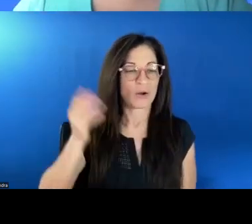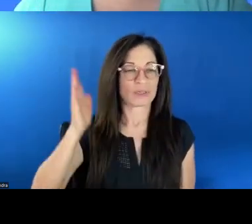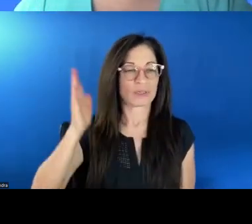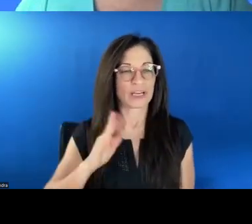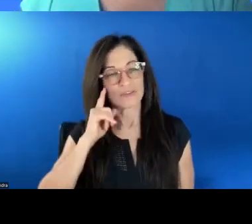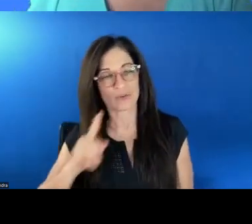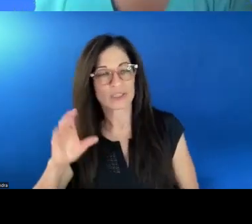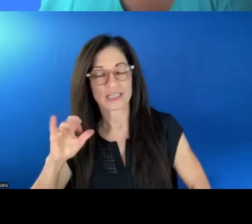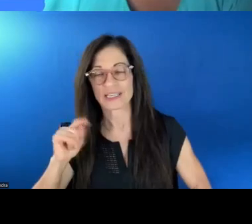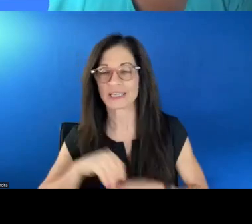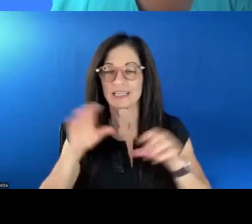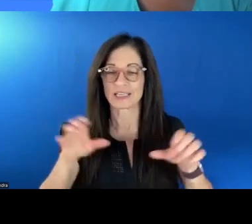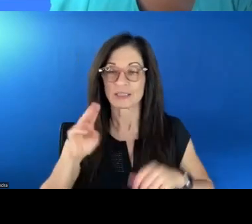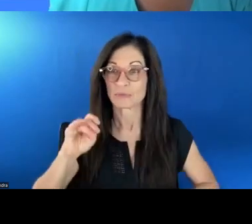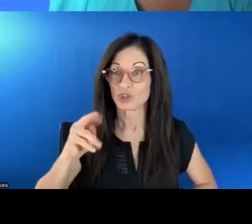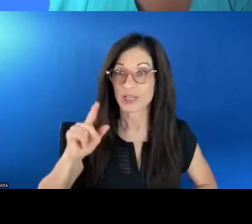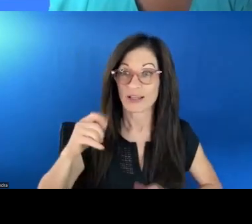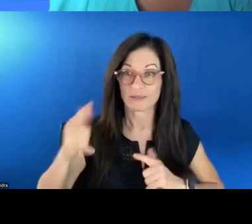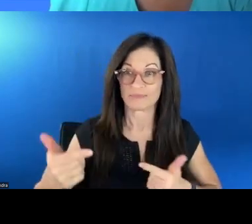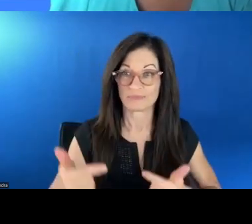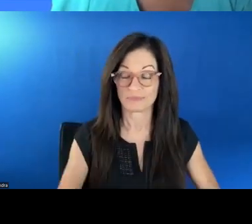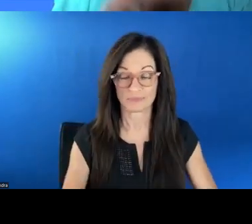I'll turn it over to you.